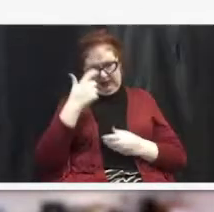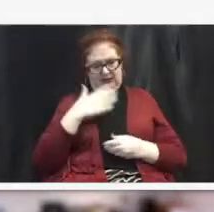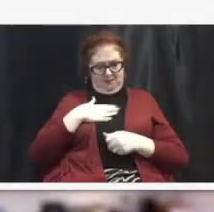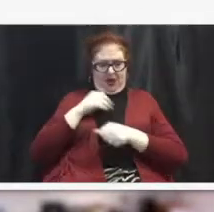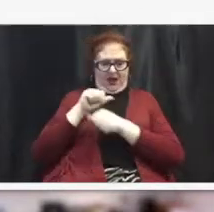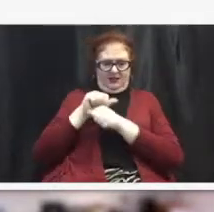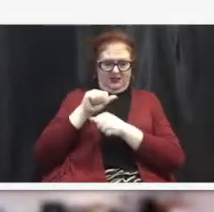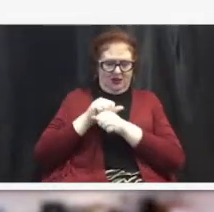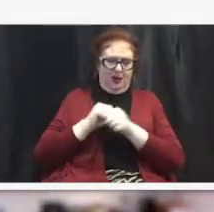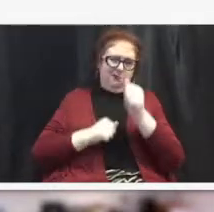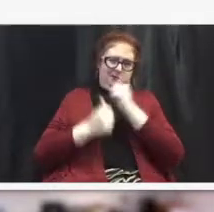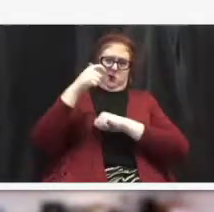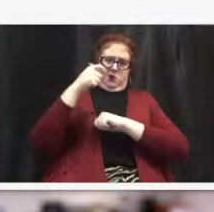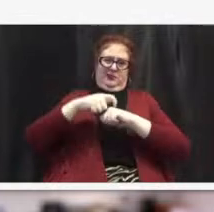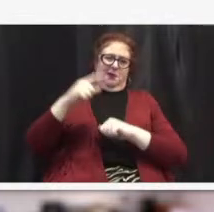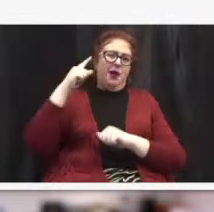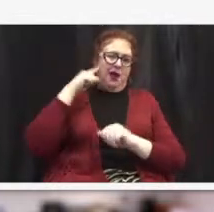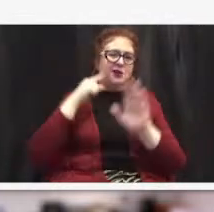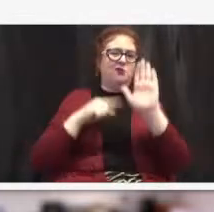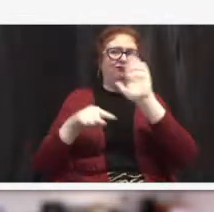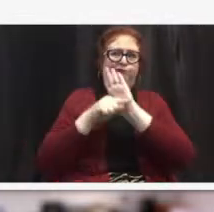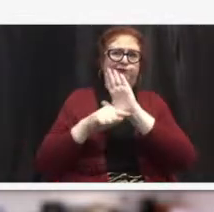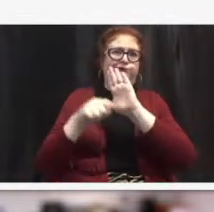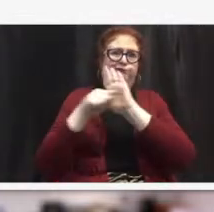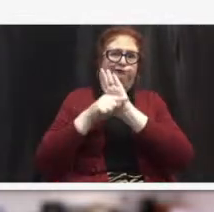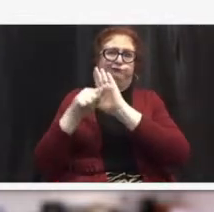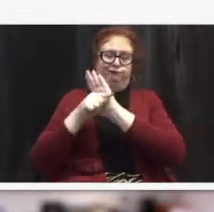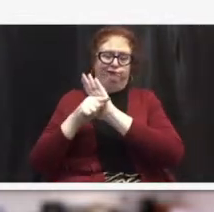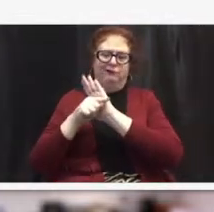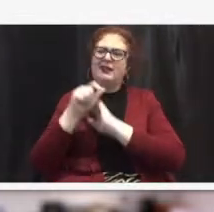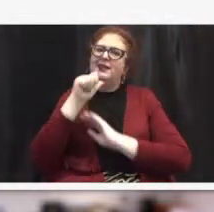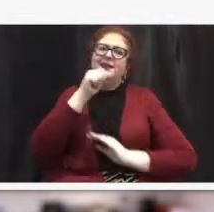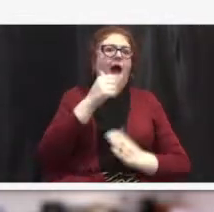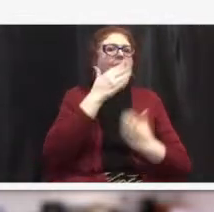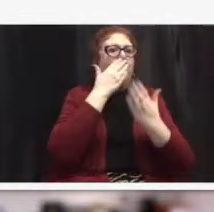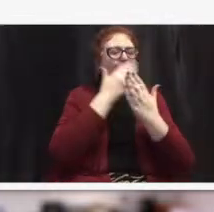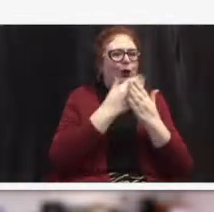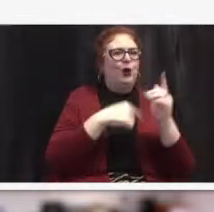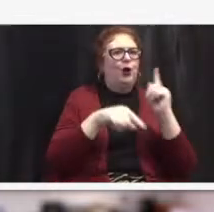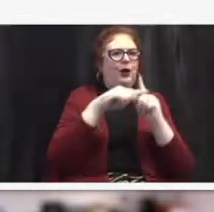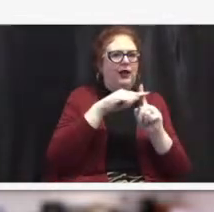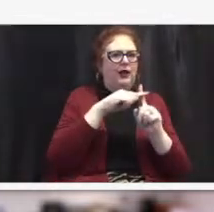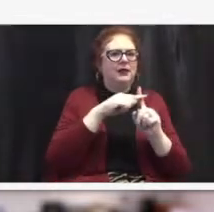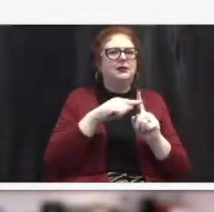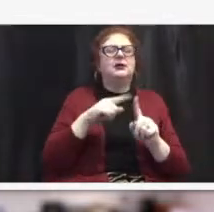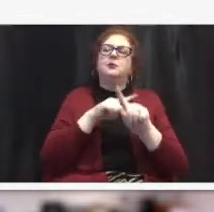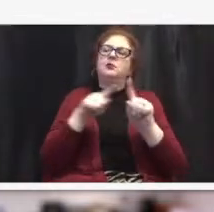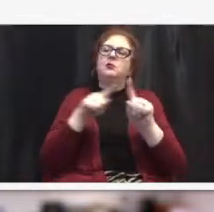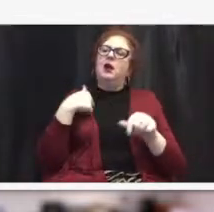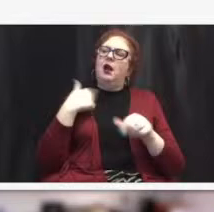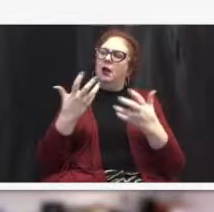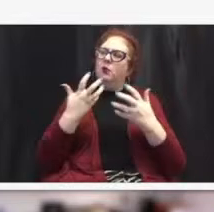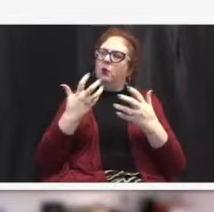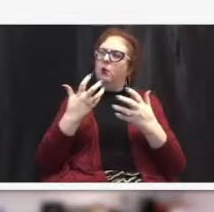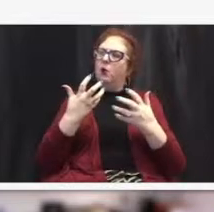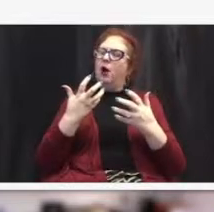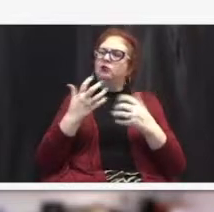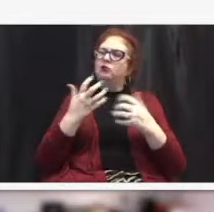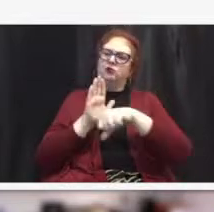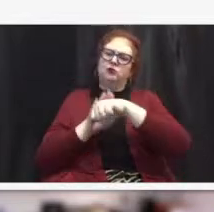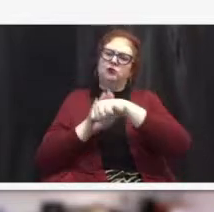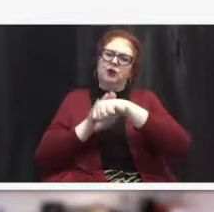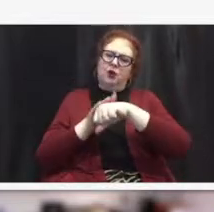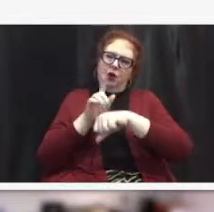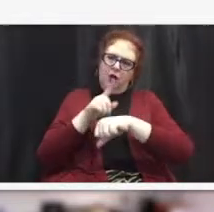hear about the bad things. I don't hear about the good things. But I would caution you when you're looking at coming up